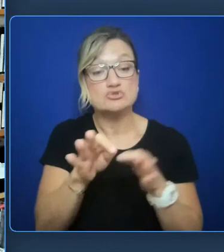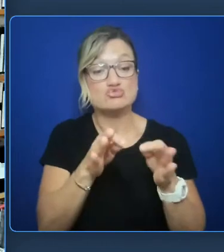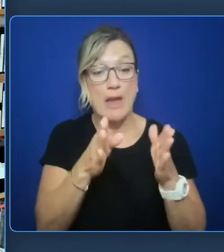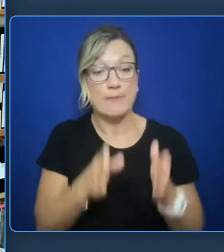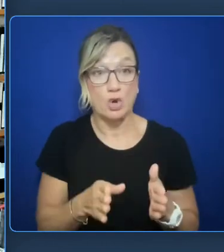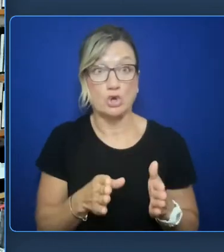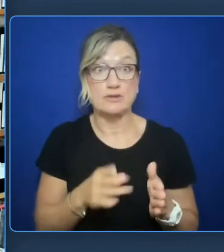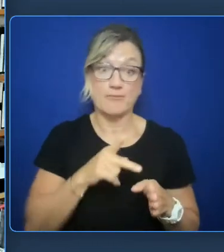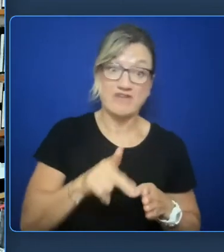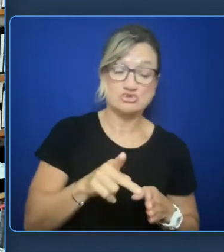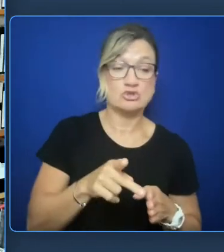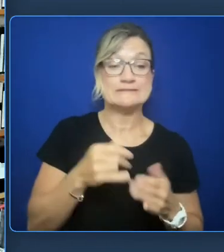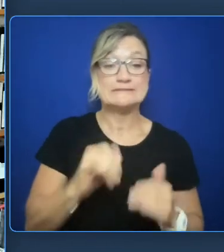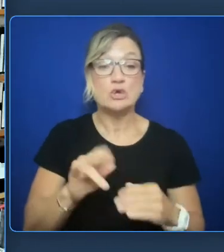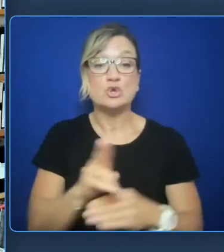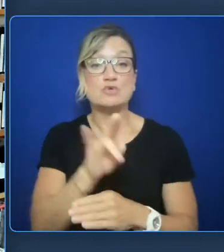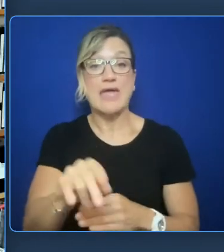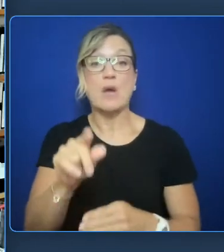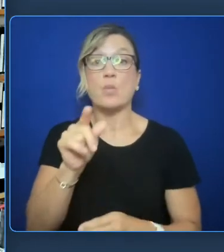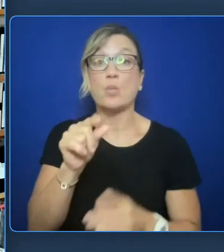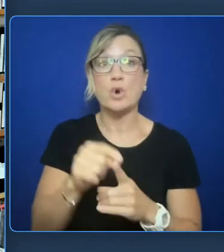use those kinds of phrases. But